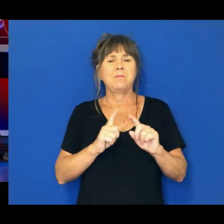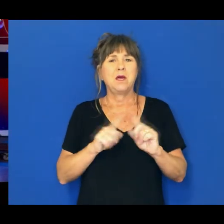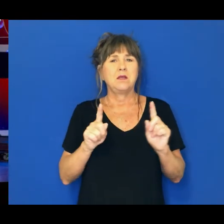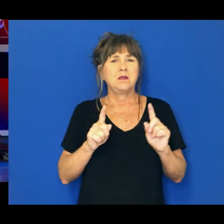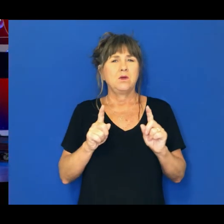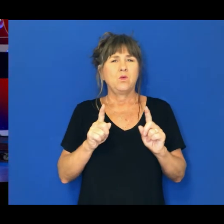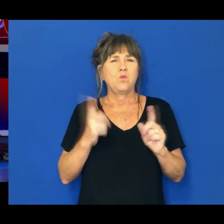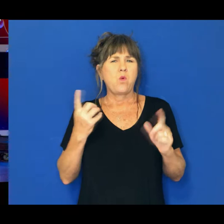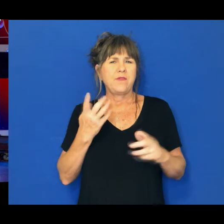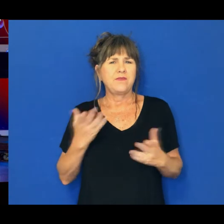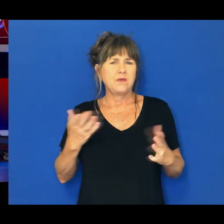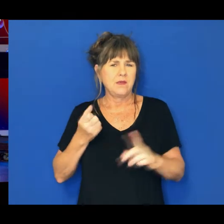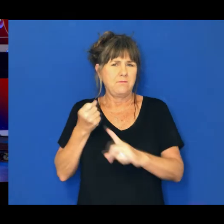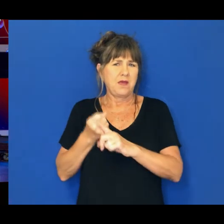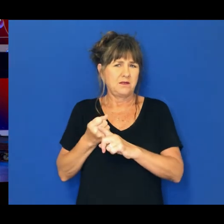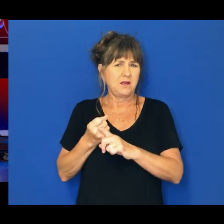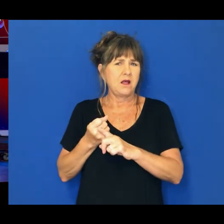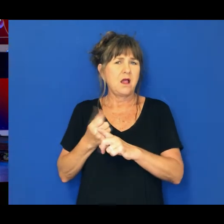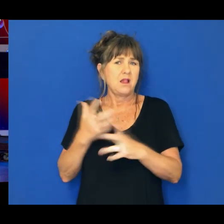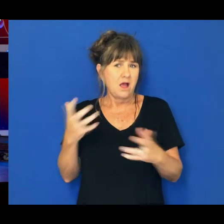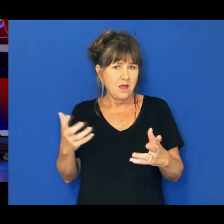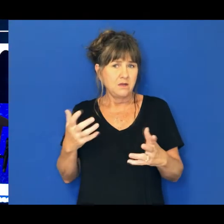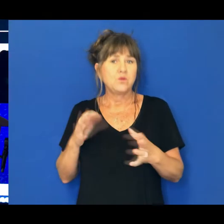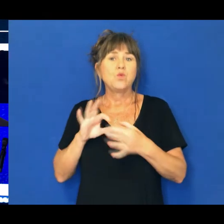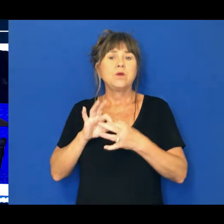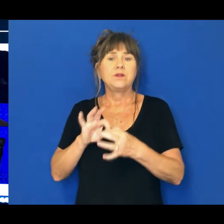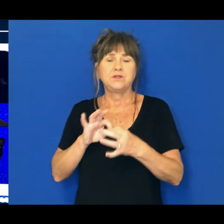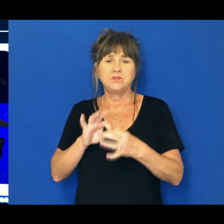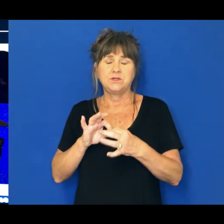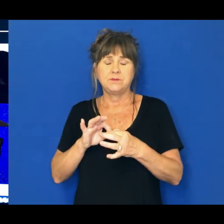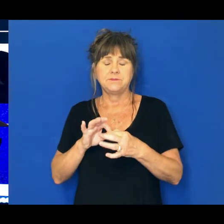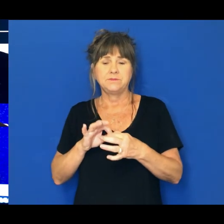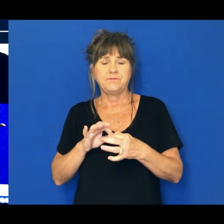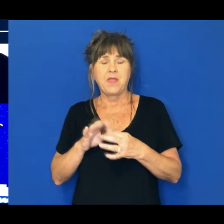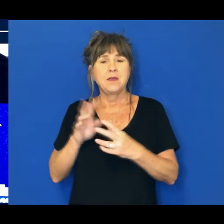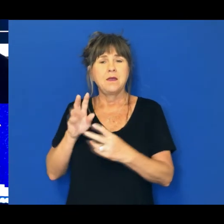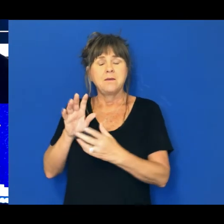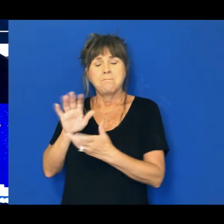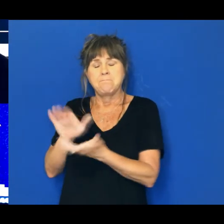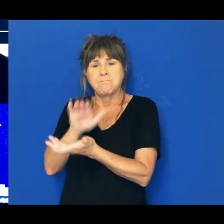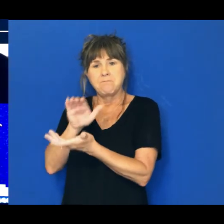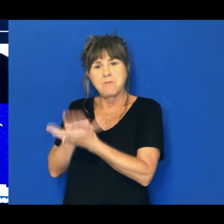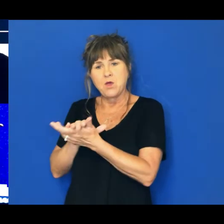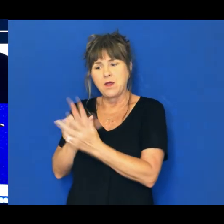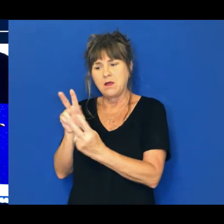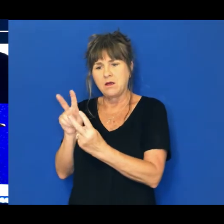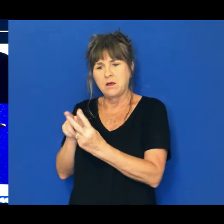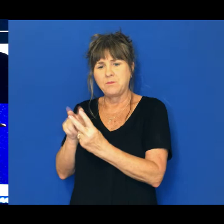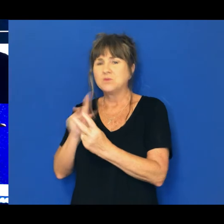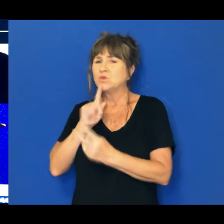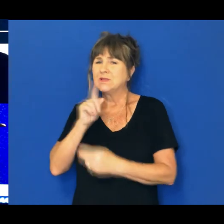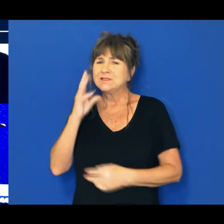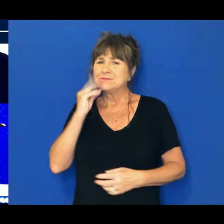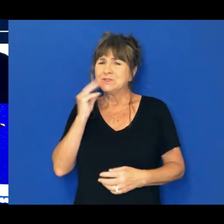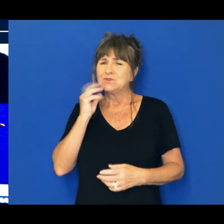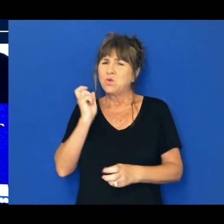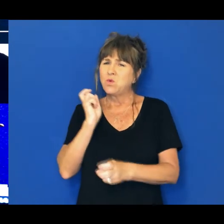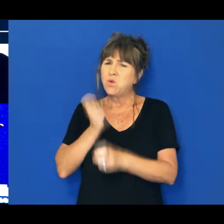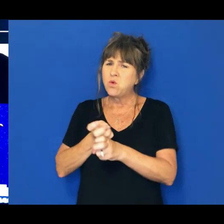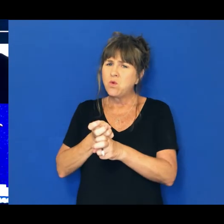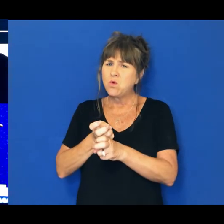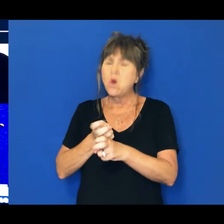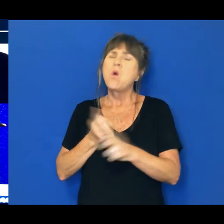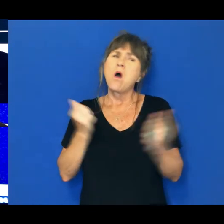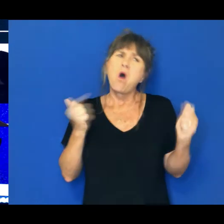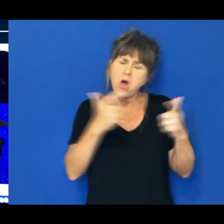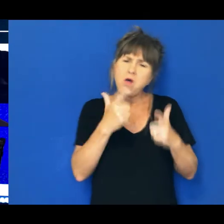relationships the most. Would you agree with that? And maybe the married couples experience some of the hardest times and tension. And I'm not saying